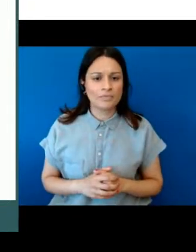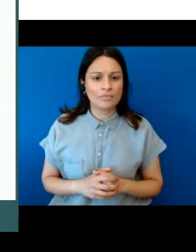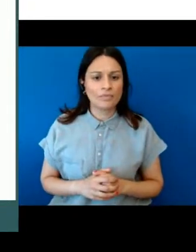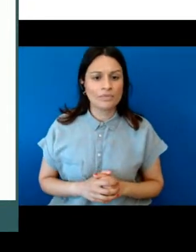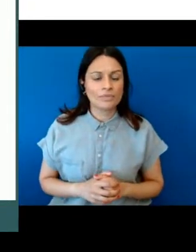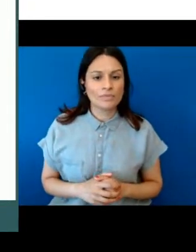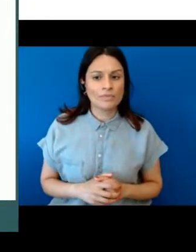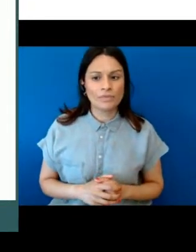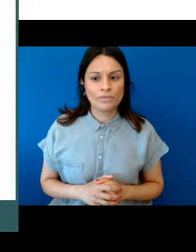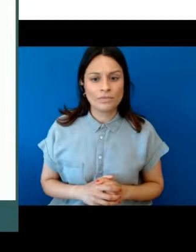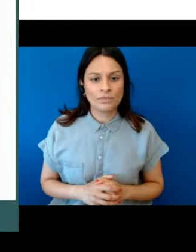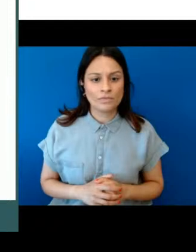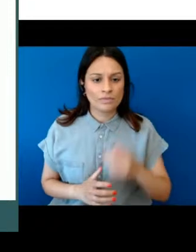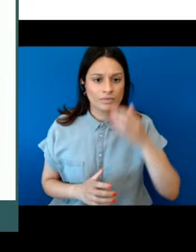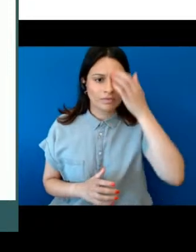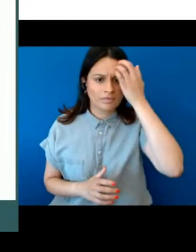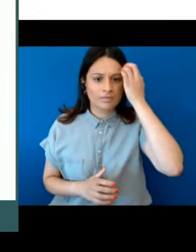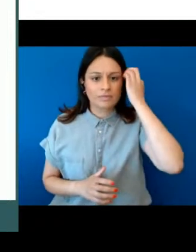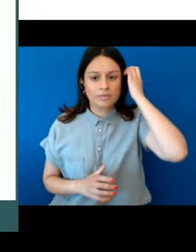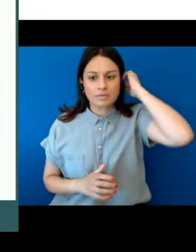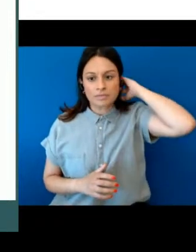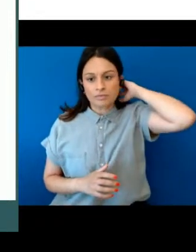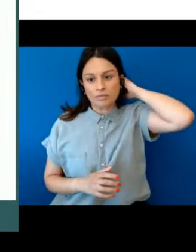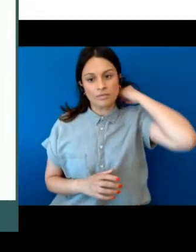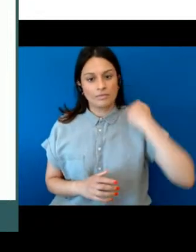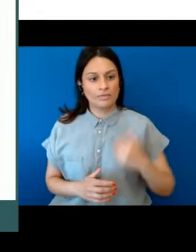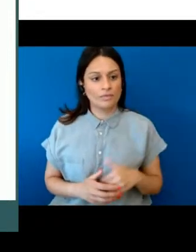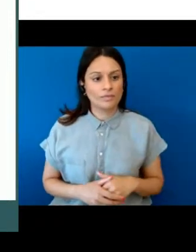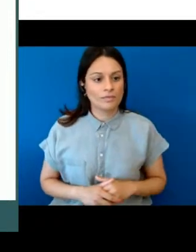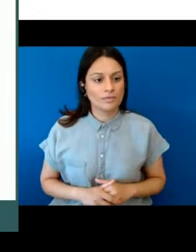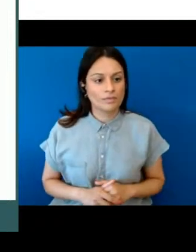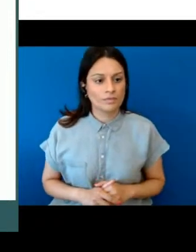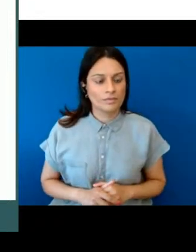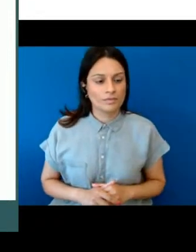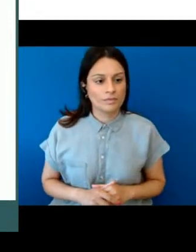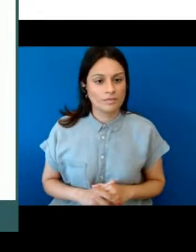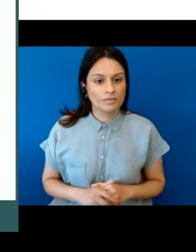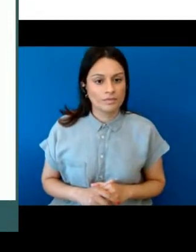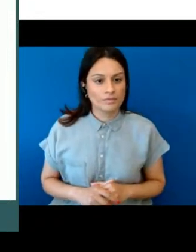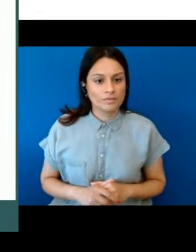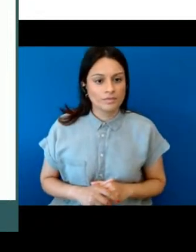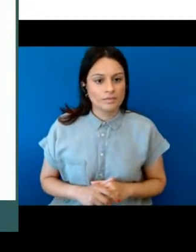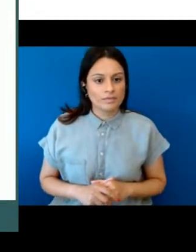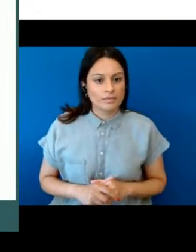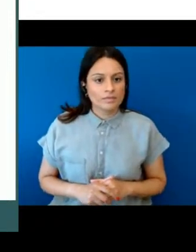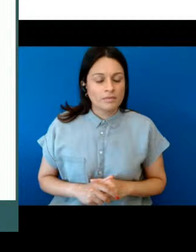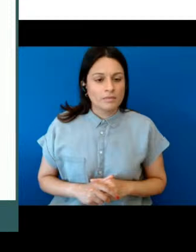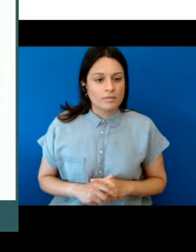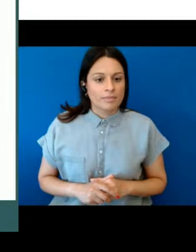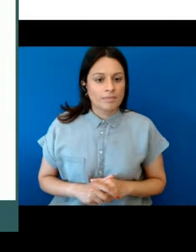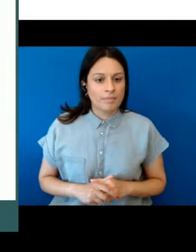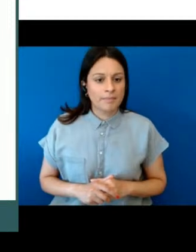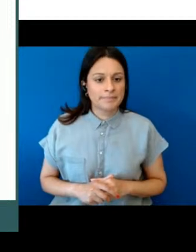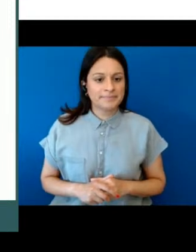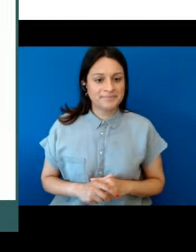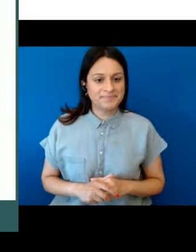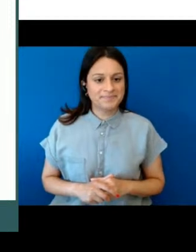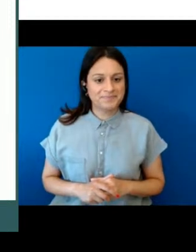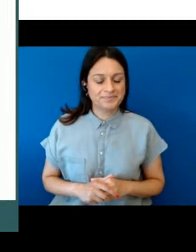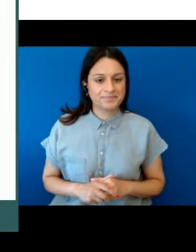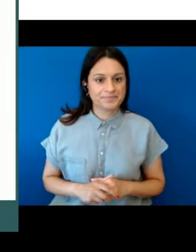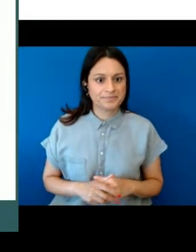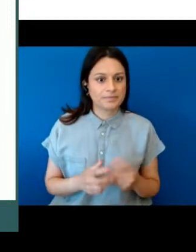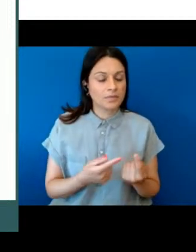So now I'm going to kind of change tack and go back to specific